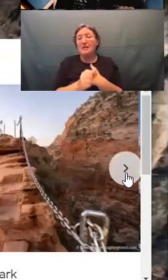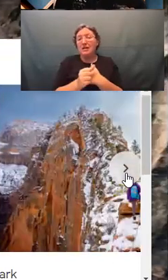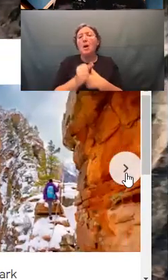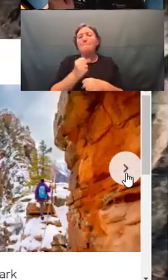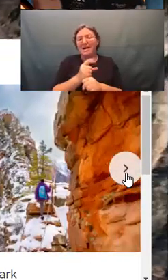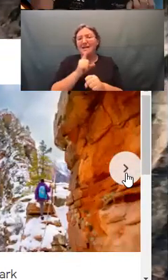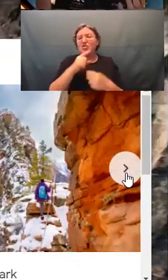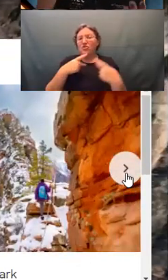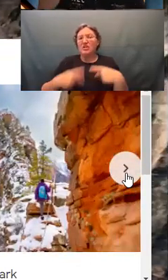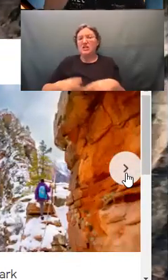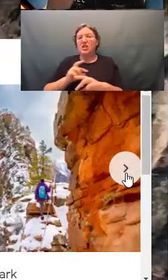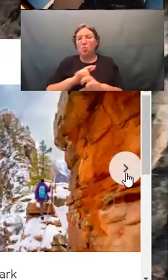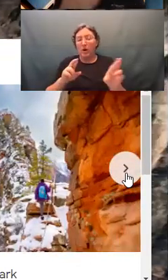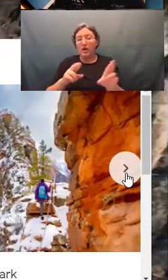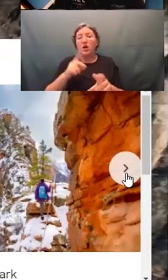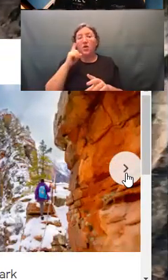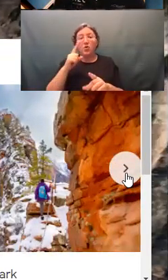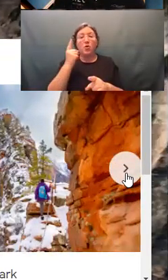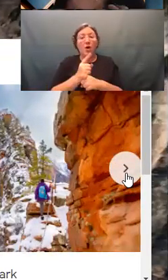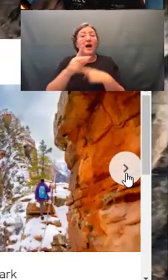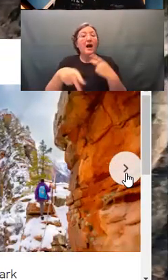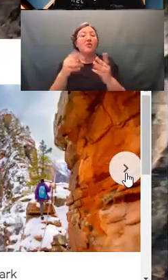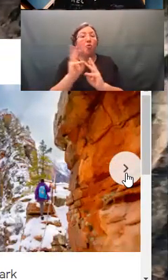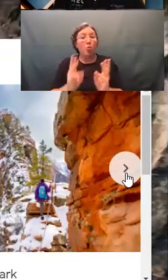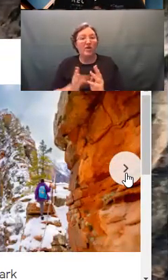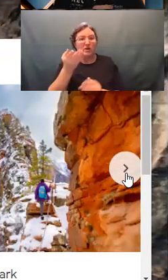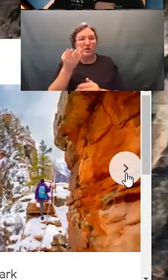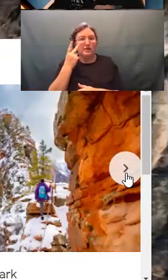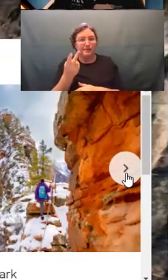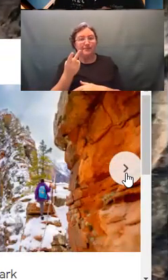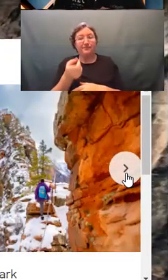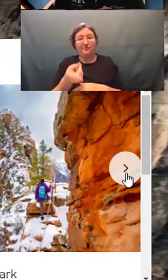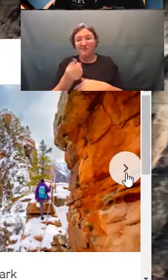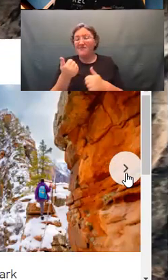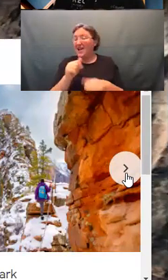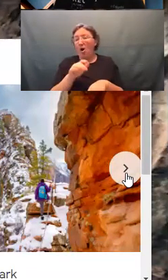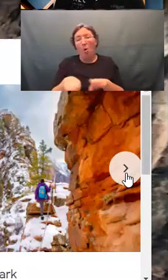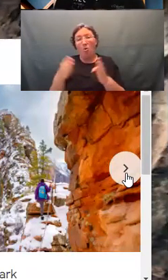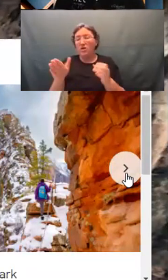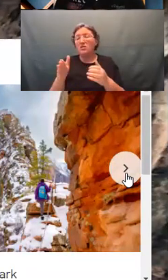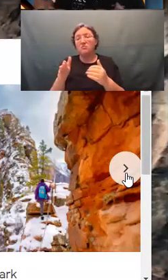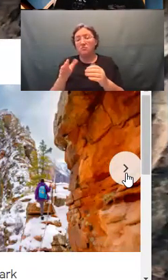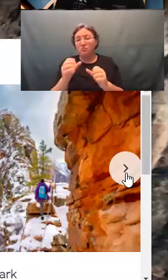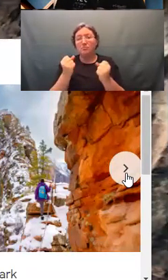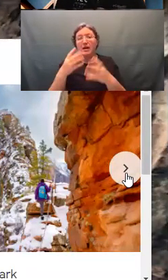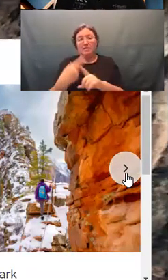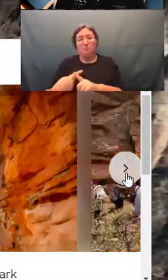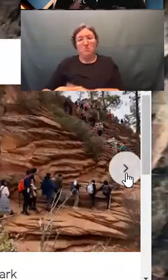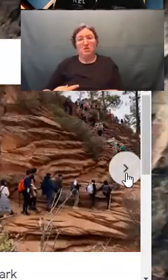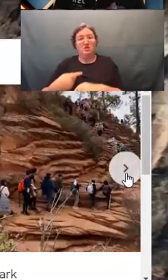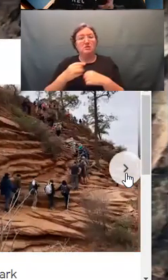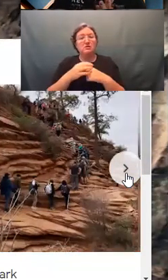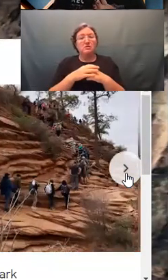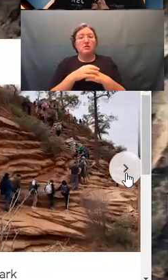prepared, not only for the right weather conditions, as you can go on this trail almost any time of the year, but also making